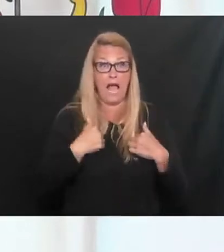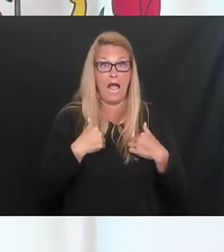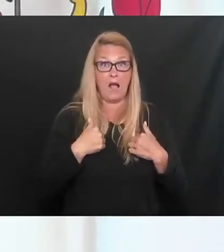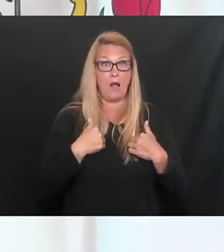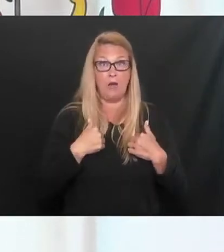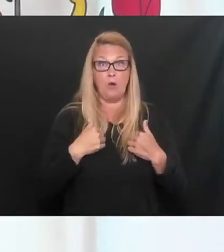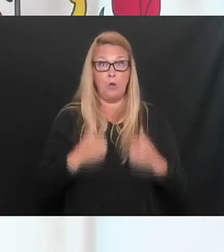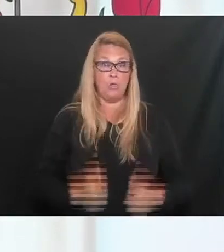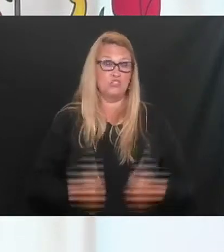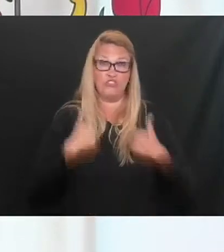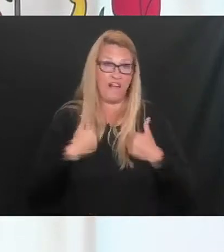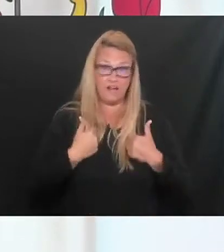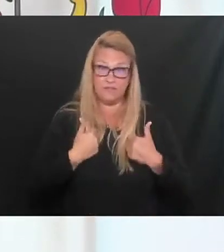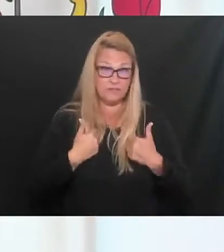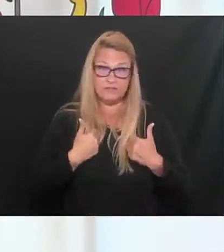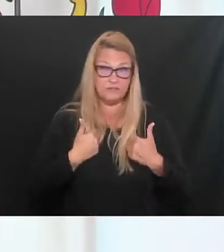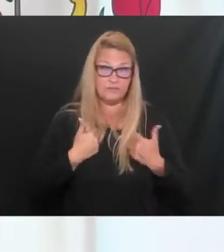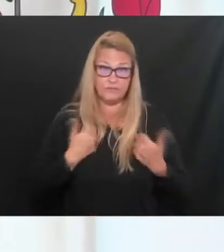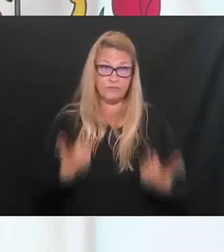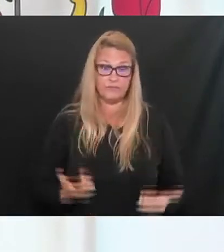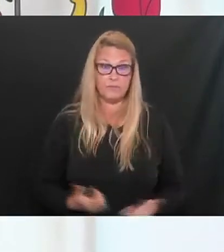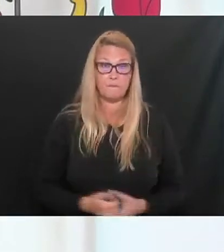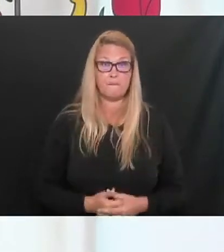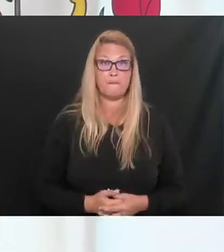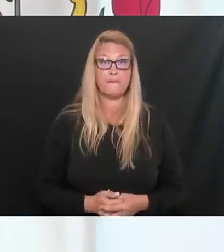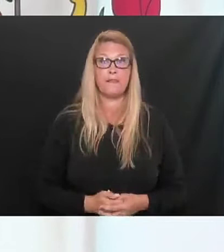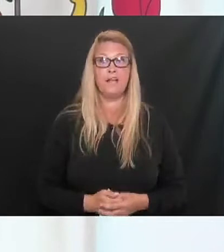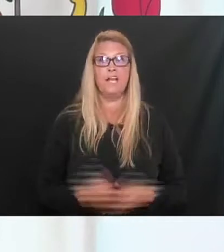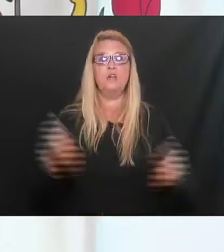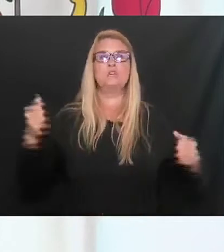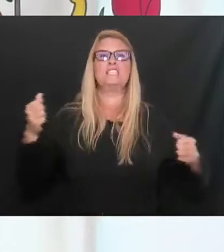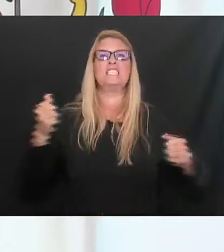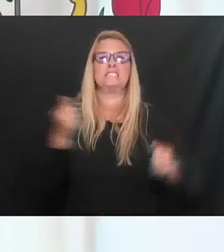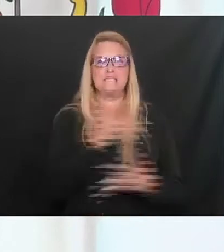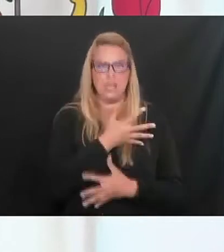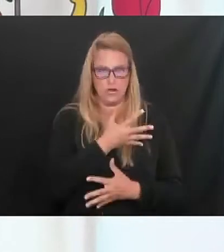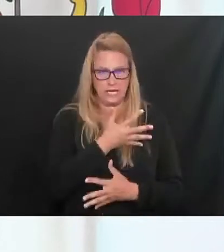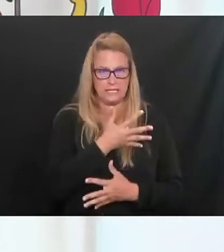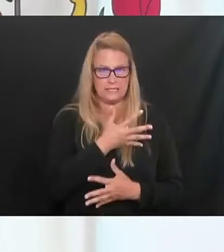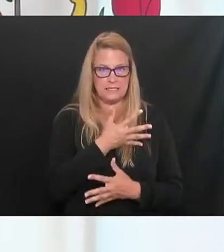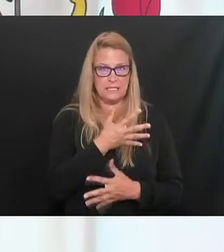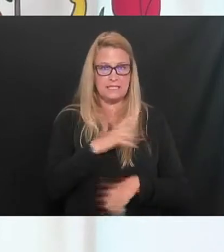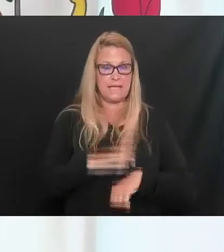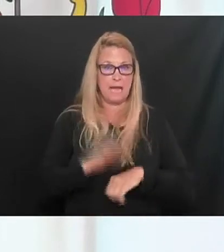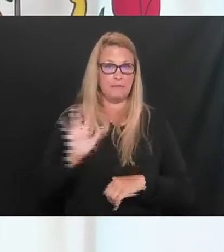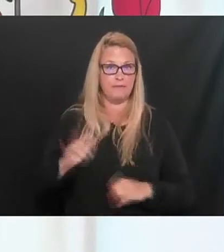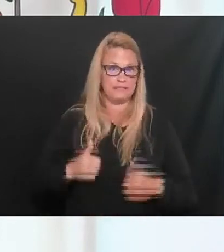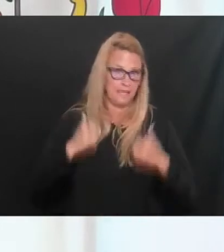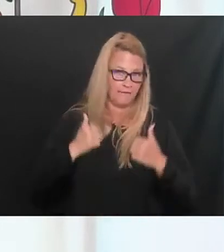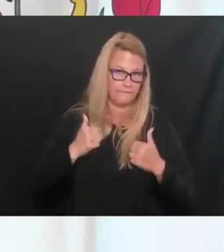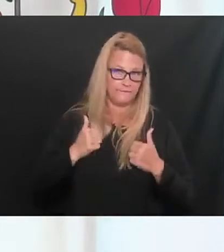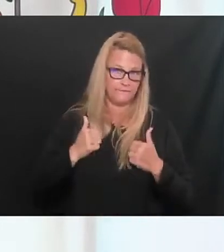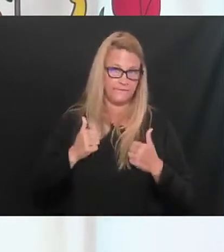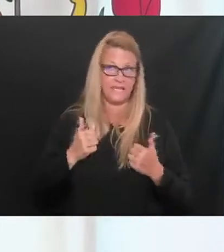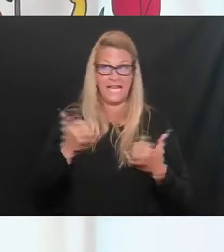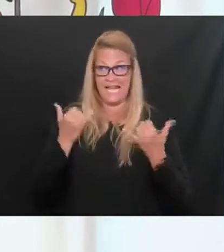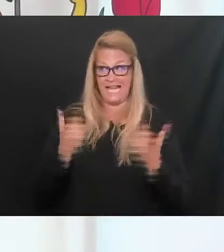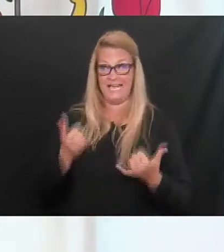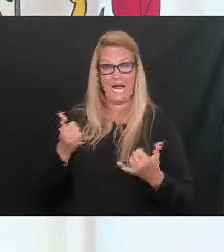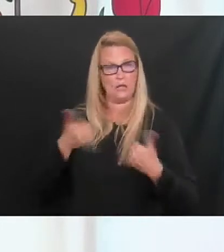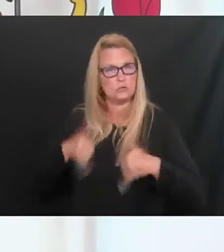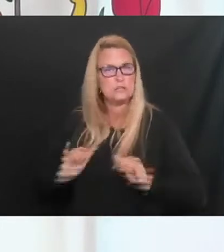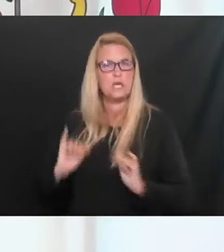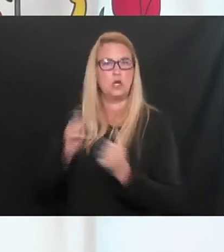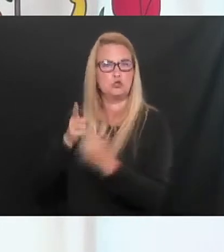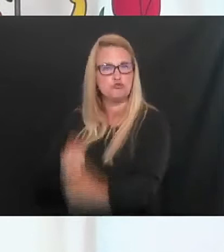get through this? He said, absolutely the scariest thing. And he said, even now, I'm still struggling, you